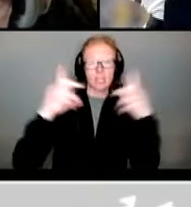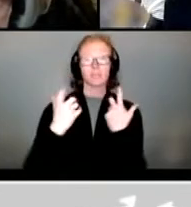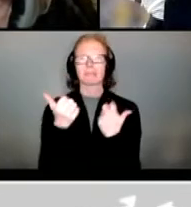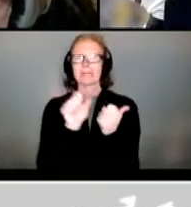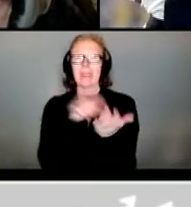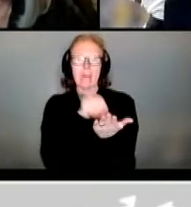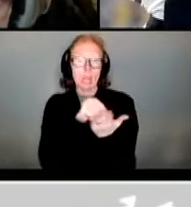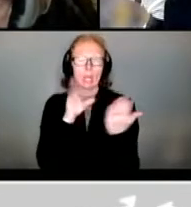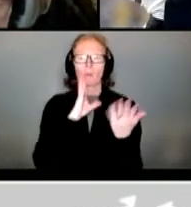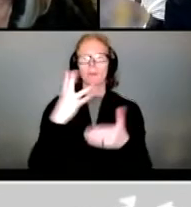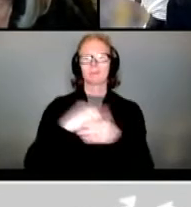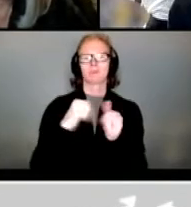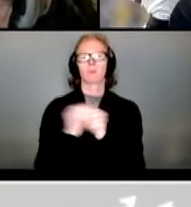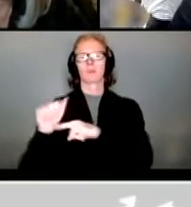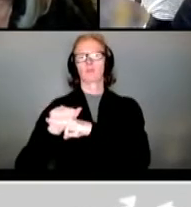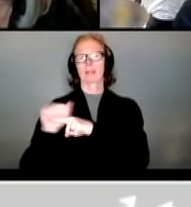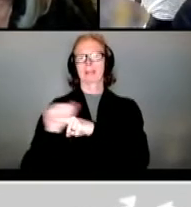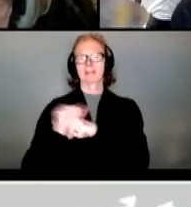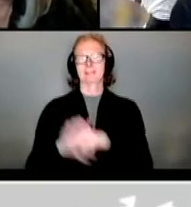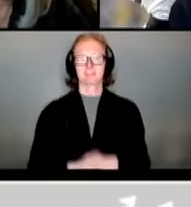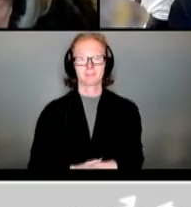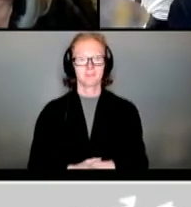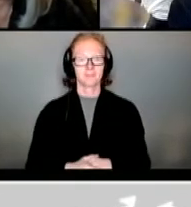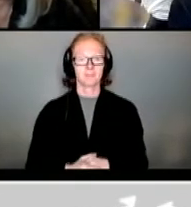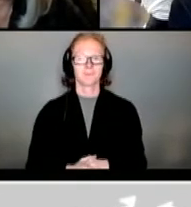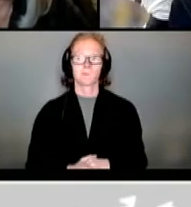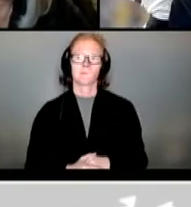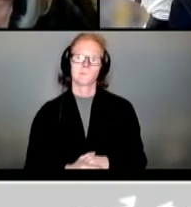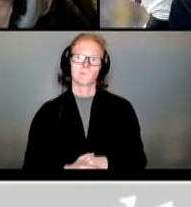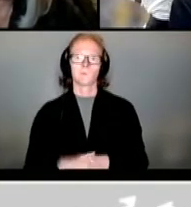into our training division. We have